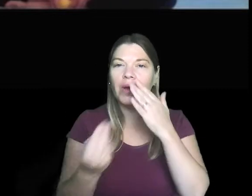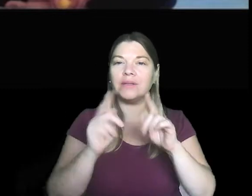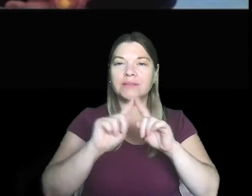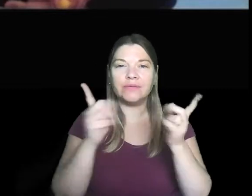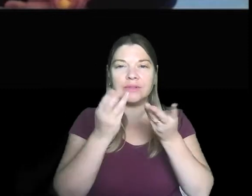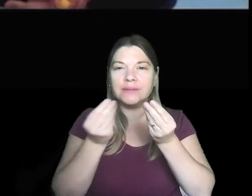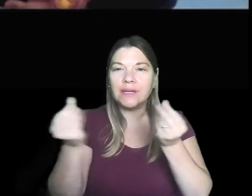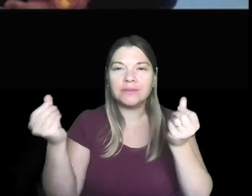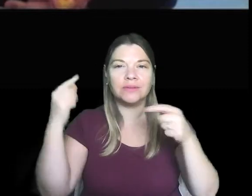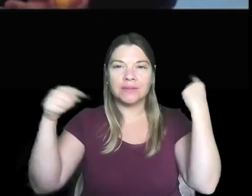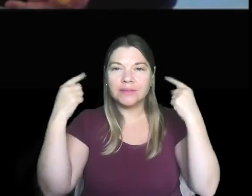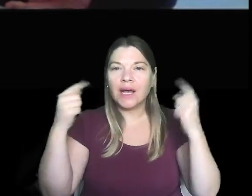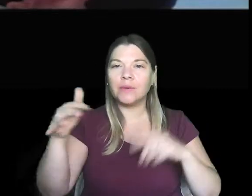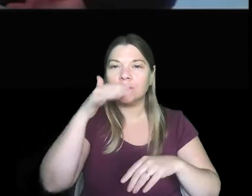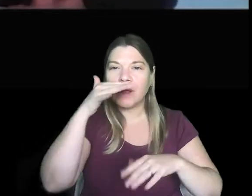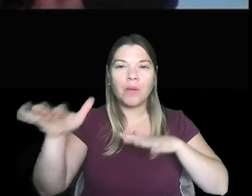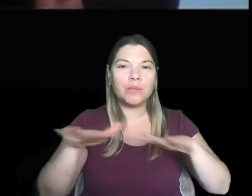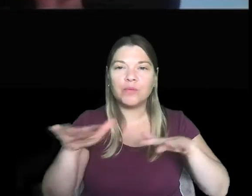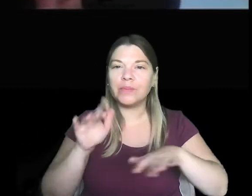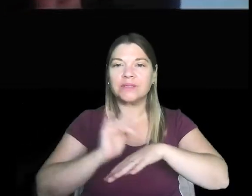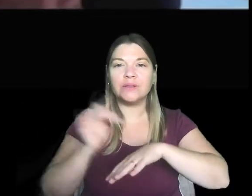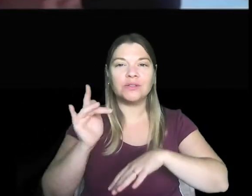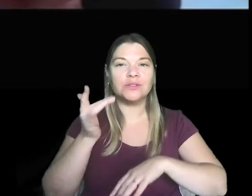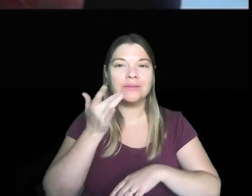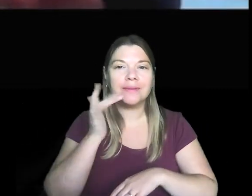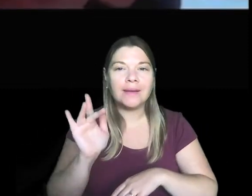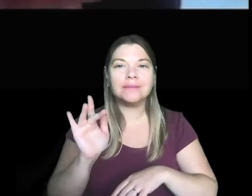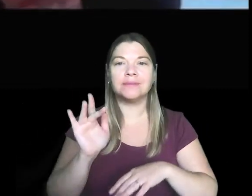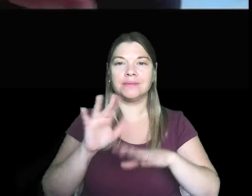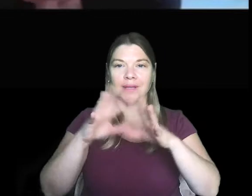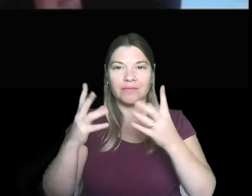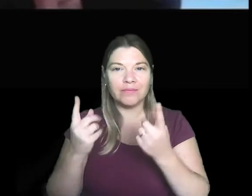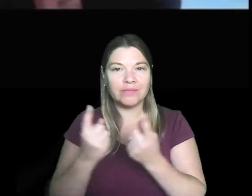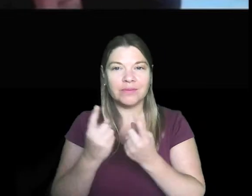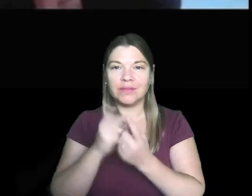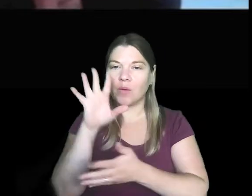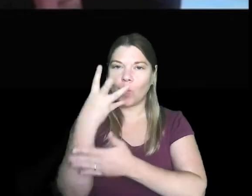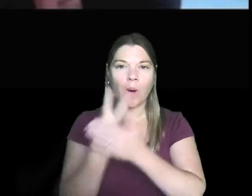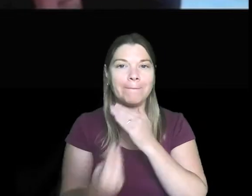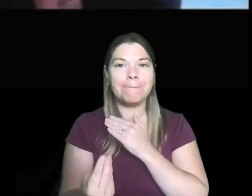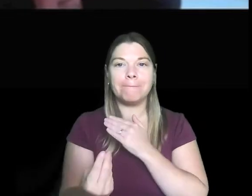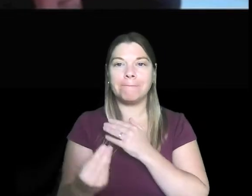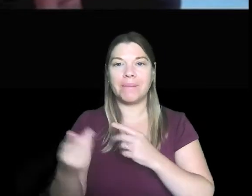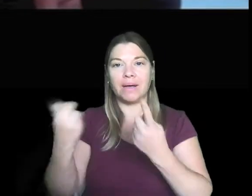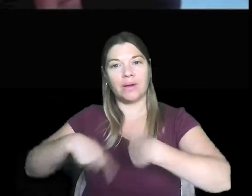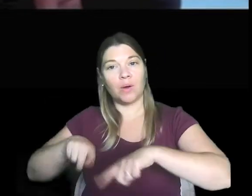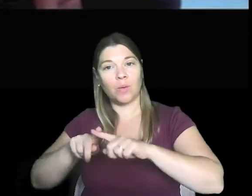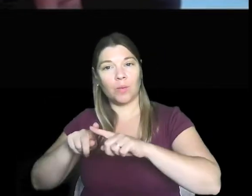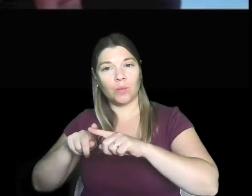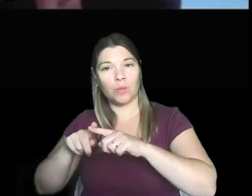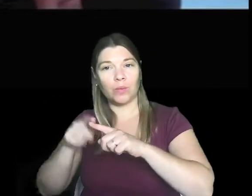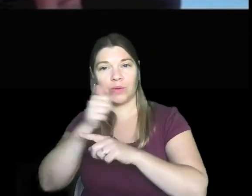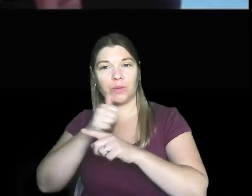smells, movement, touch and taste, all inspired by a topic or a piece of